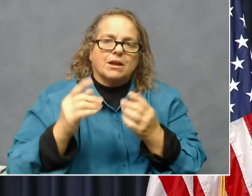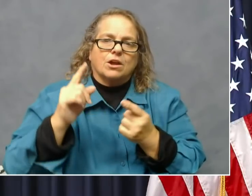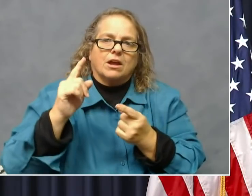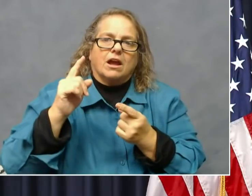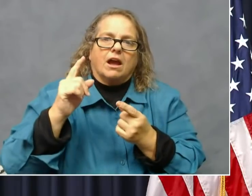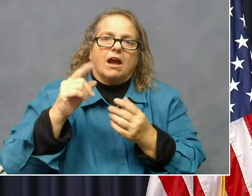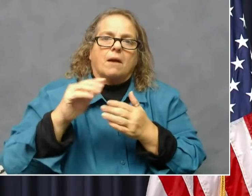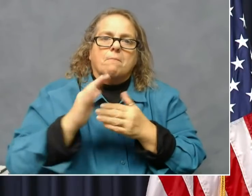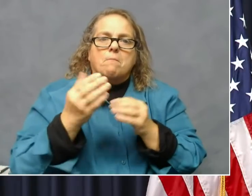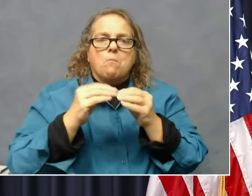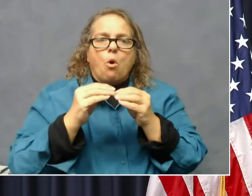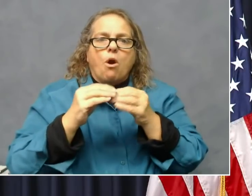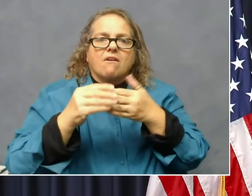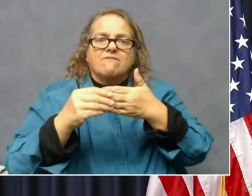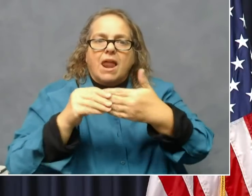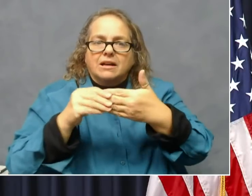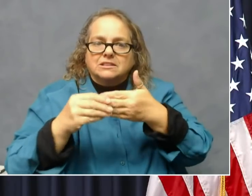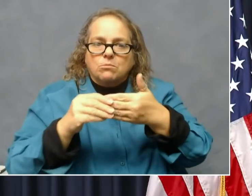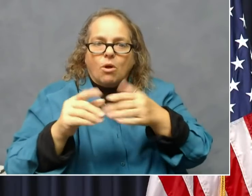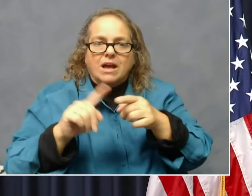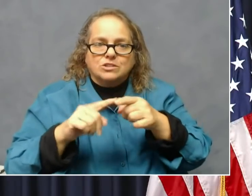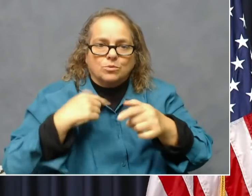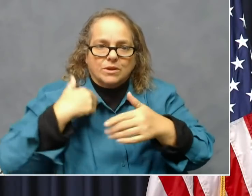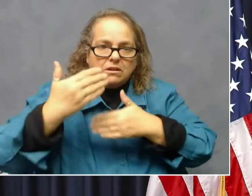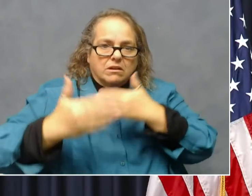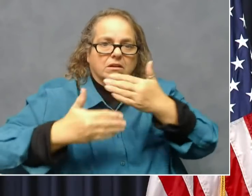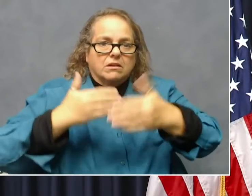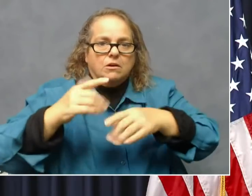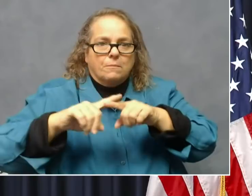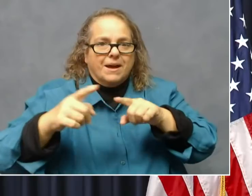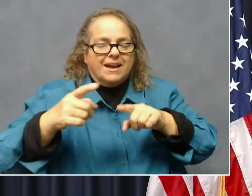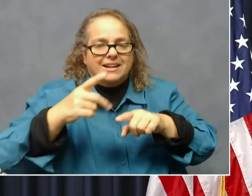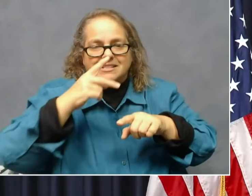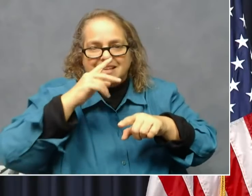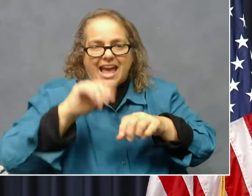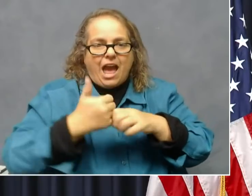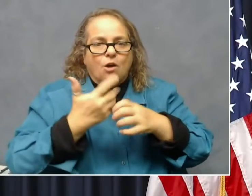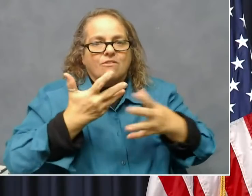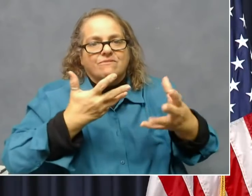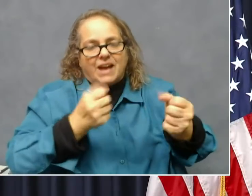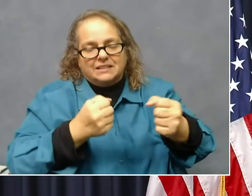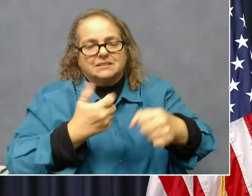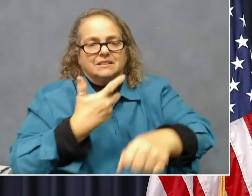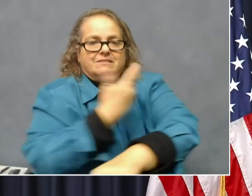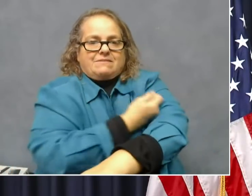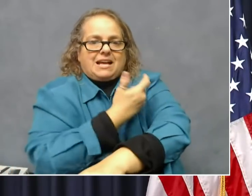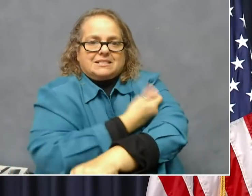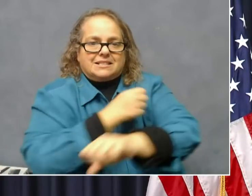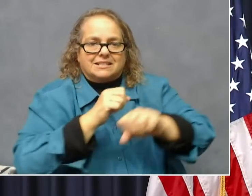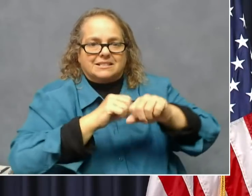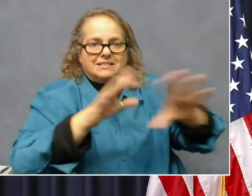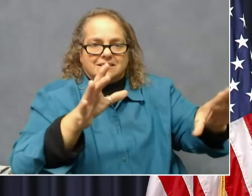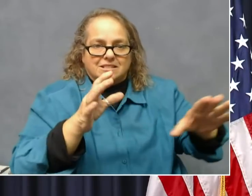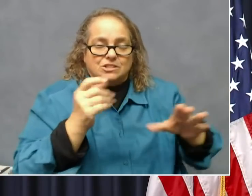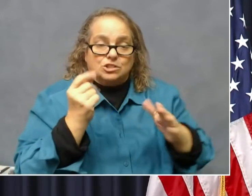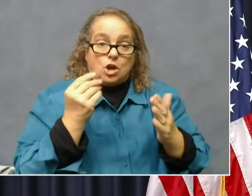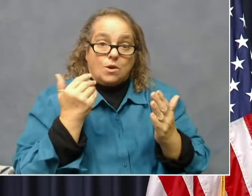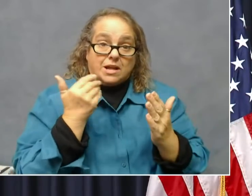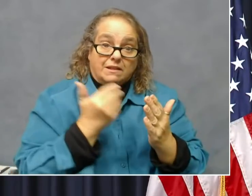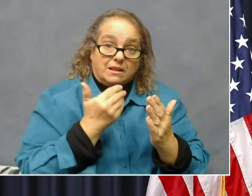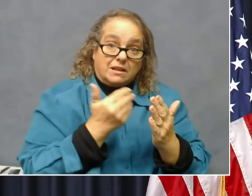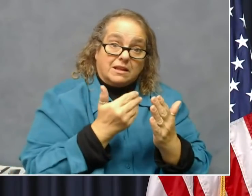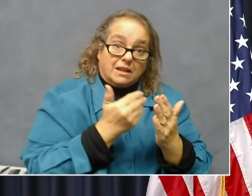quickly the vaccine gets out. So it may be a lot of activity near the end as opposed to a